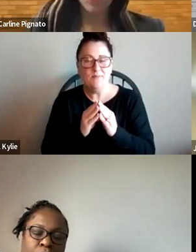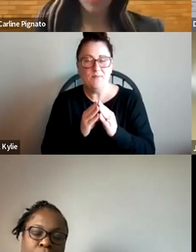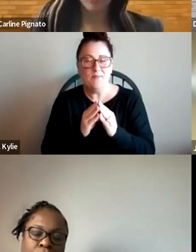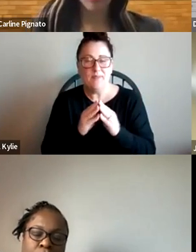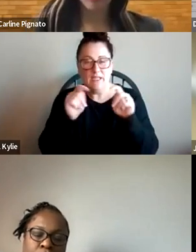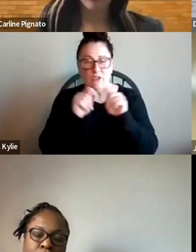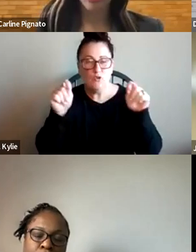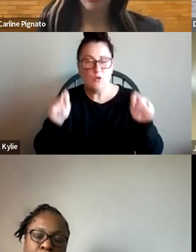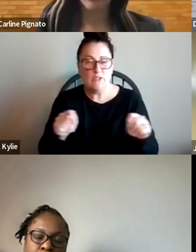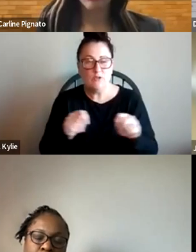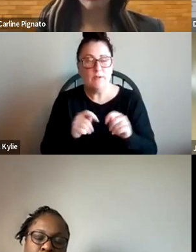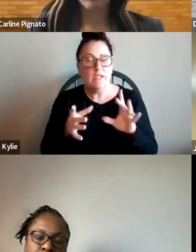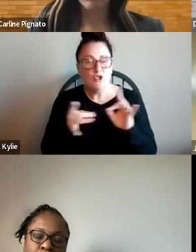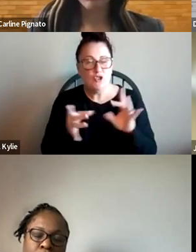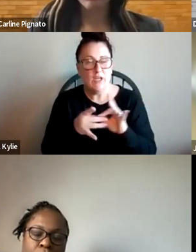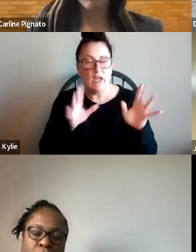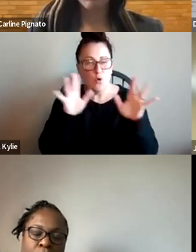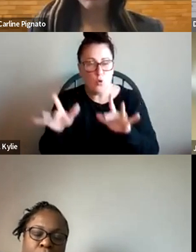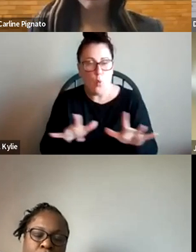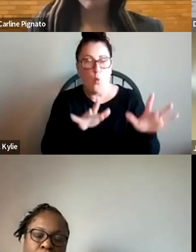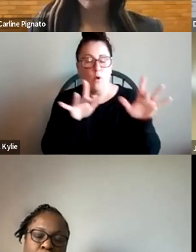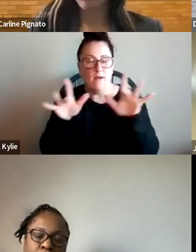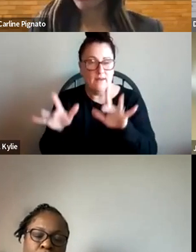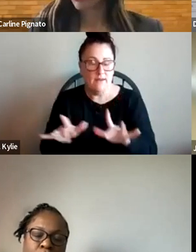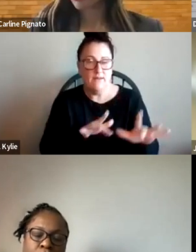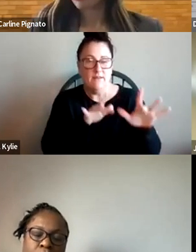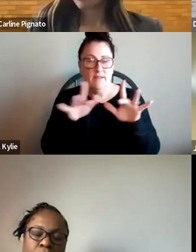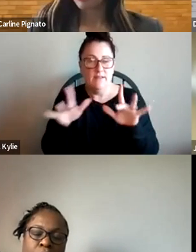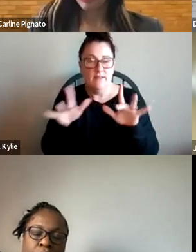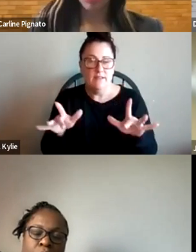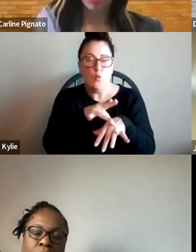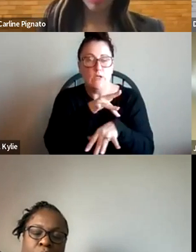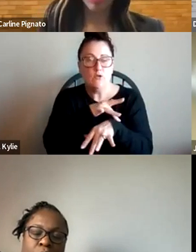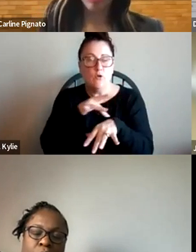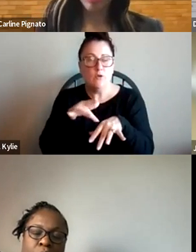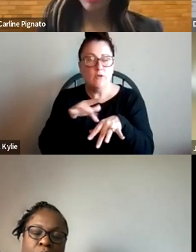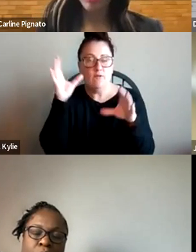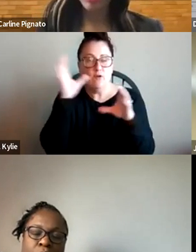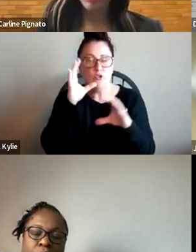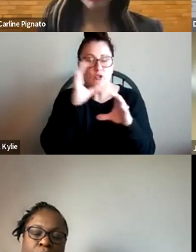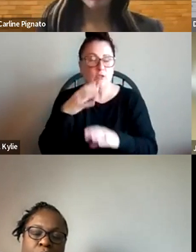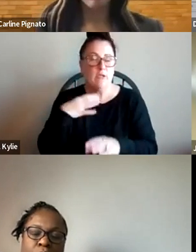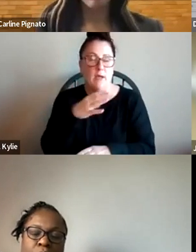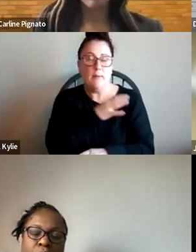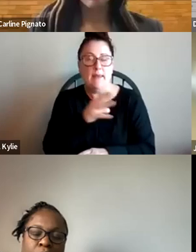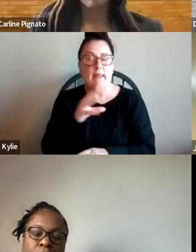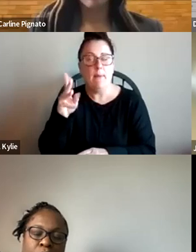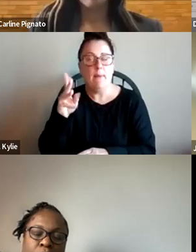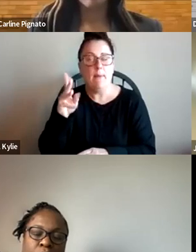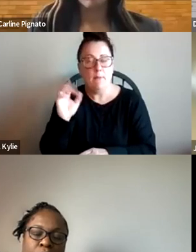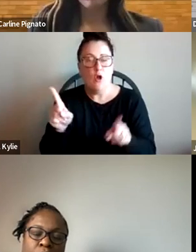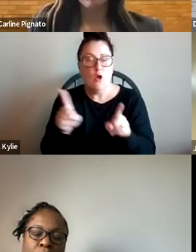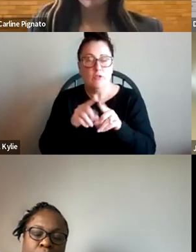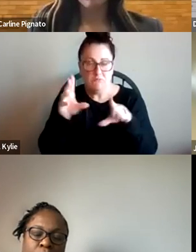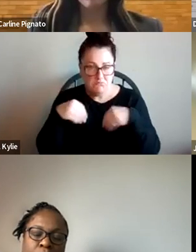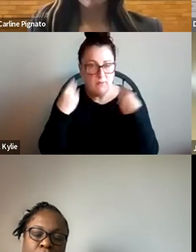transcript of the chat, is being recorded to serve as a resource for search committee members and to make available